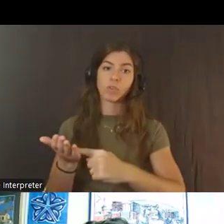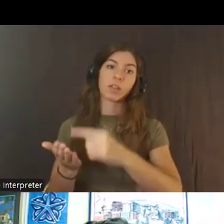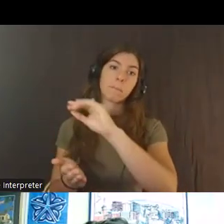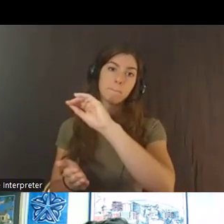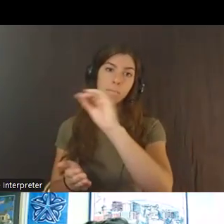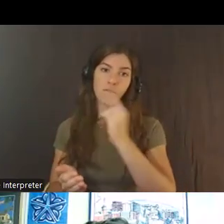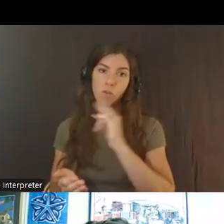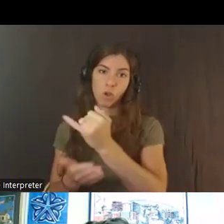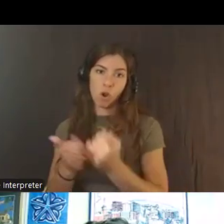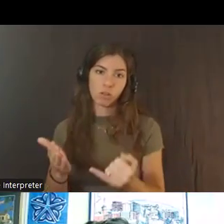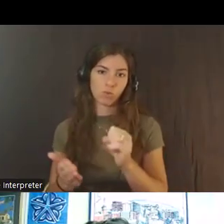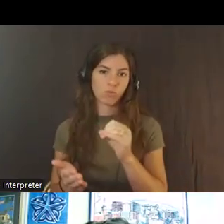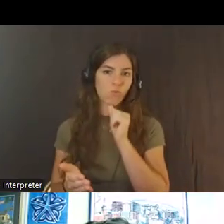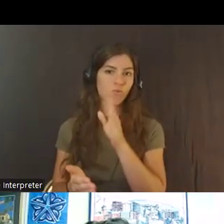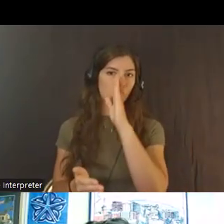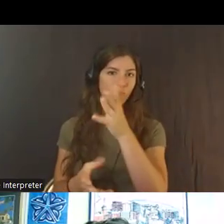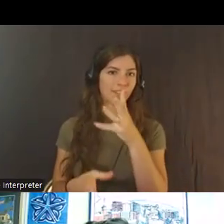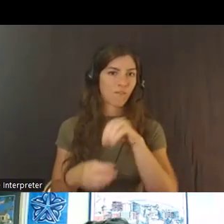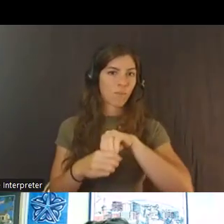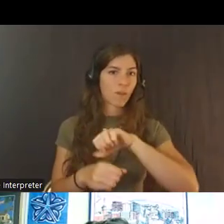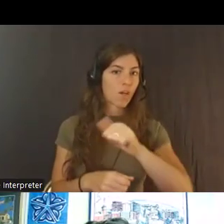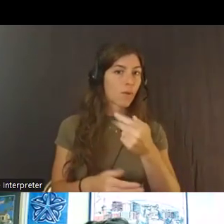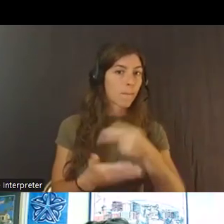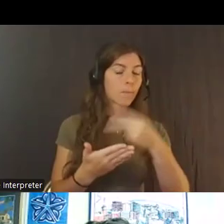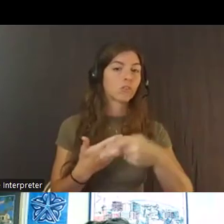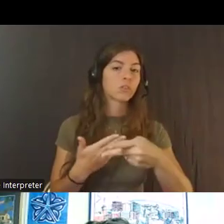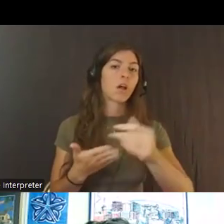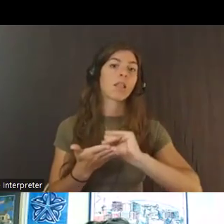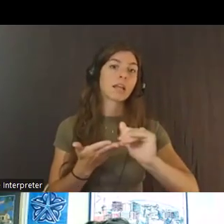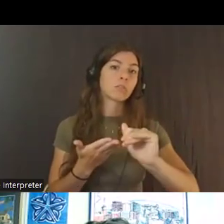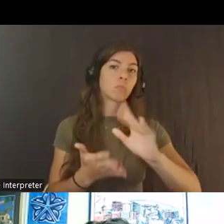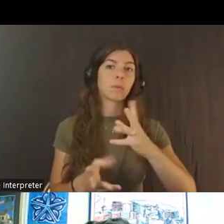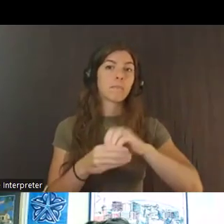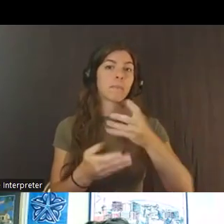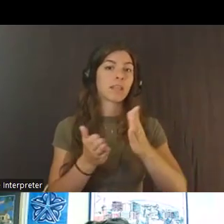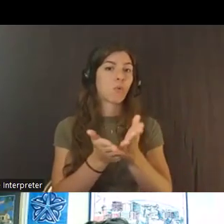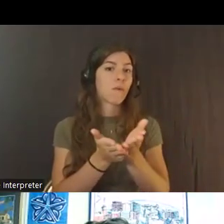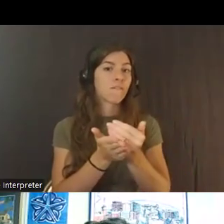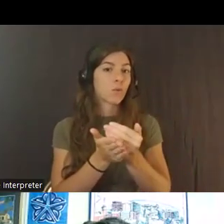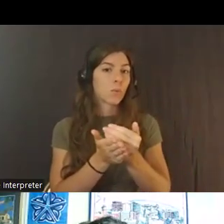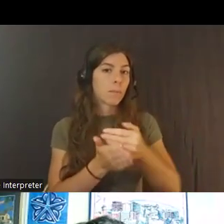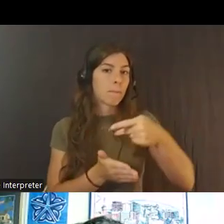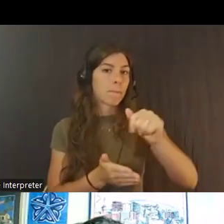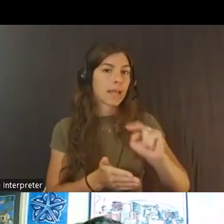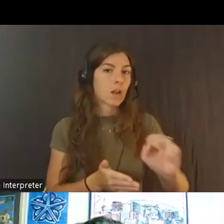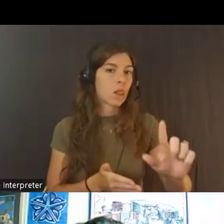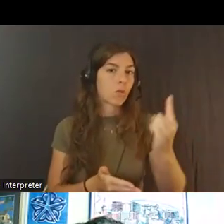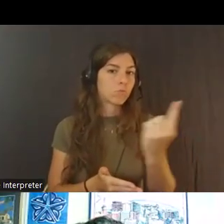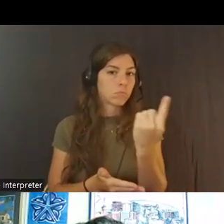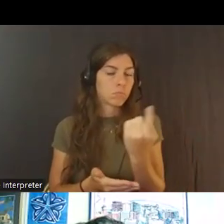any direct involvement in other projects unless we're participating potentially on like a review panel or something like that.